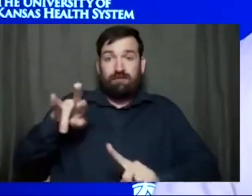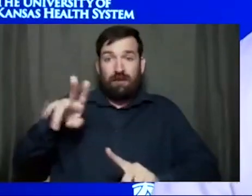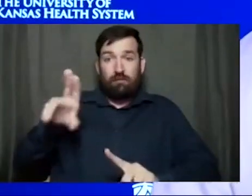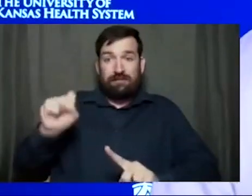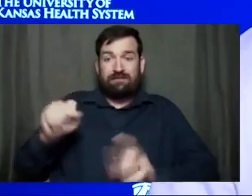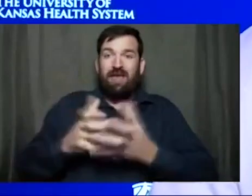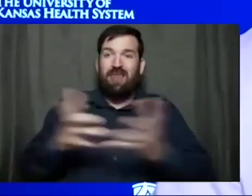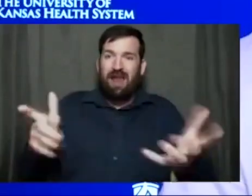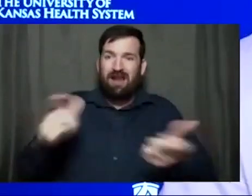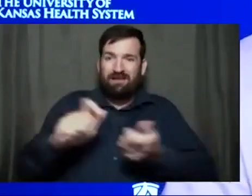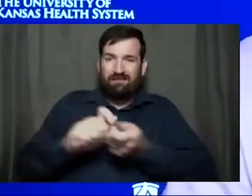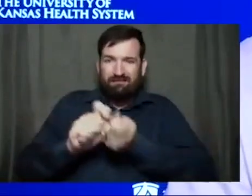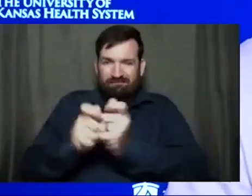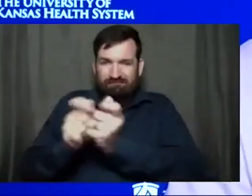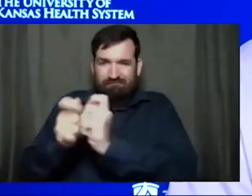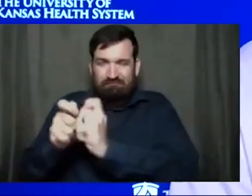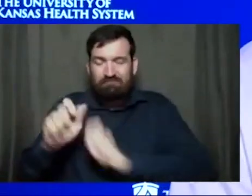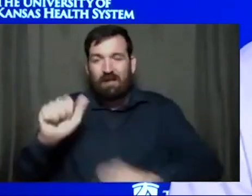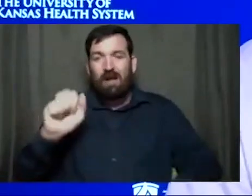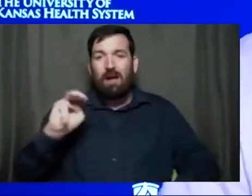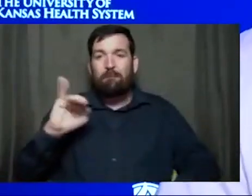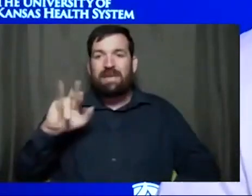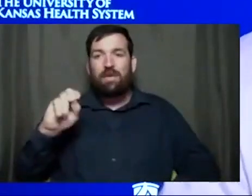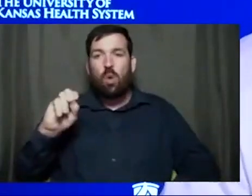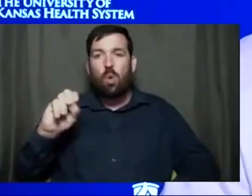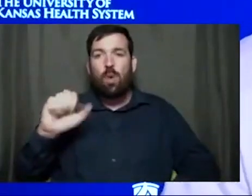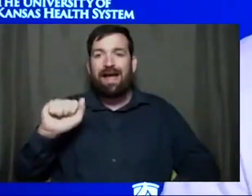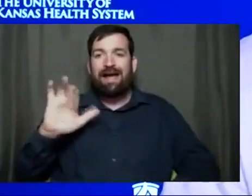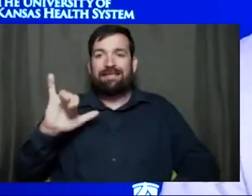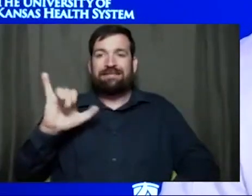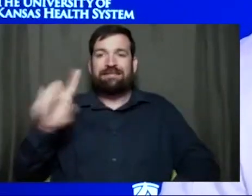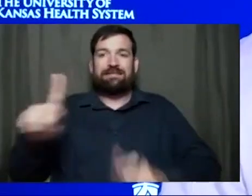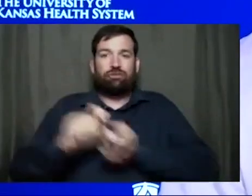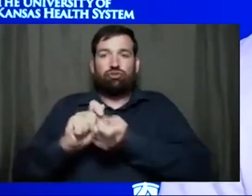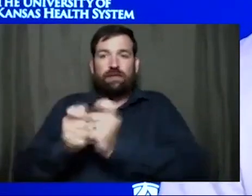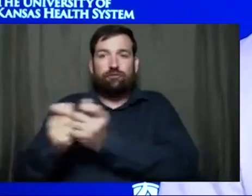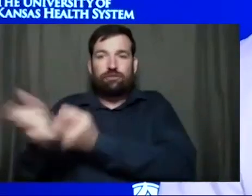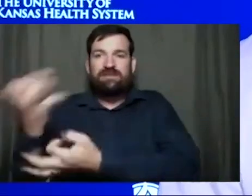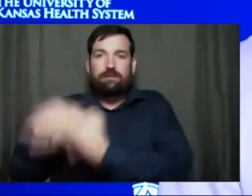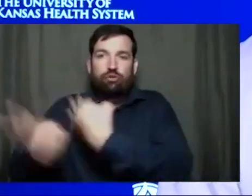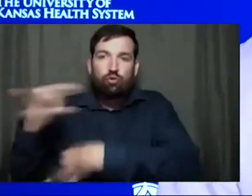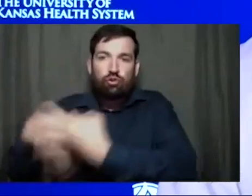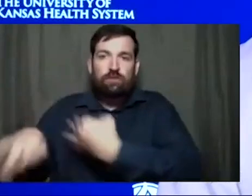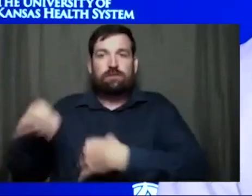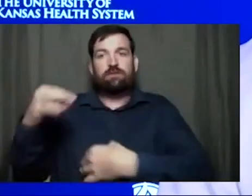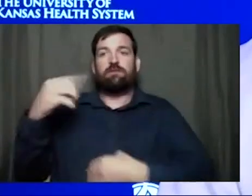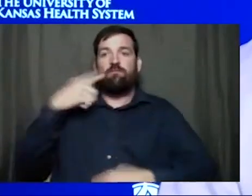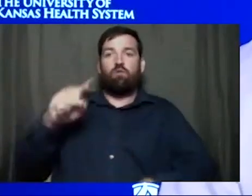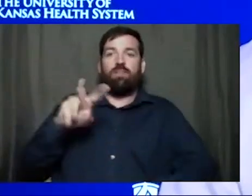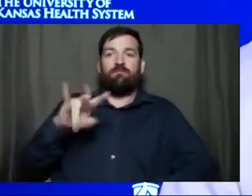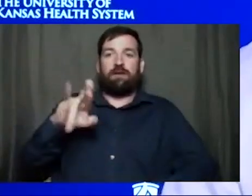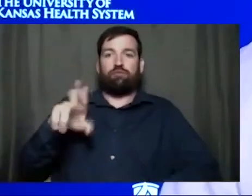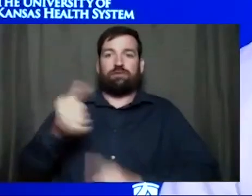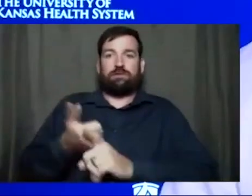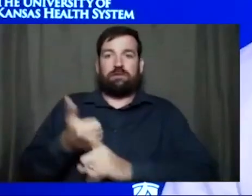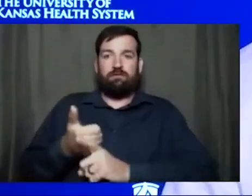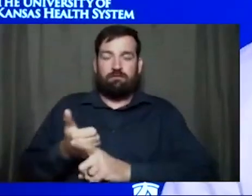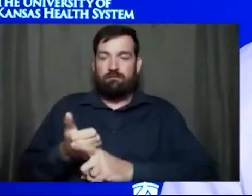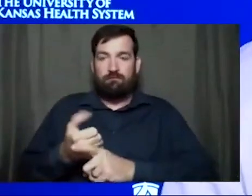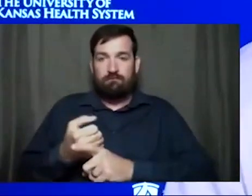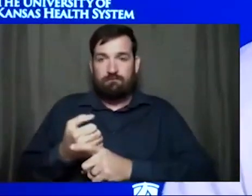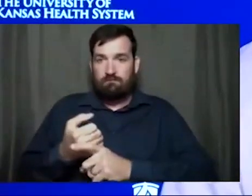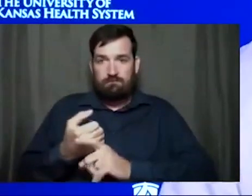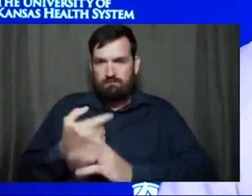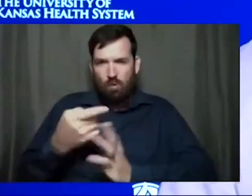amino acid substitutions in those proteins of the virus. And so, but how does that interact? What is the